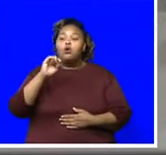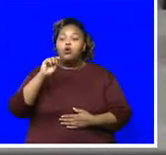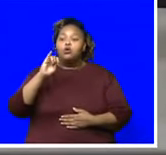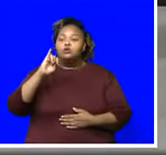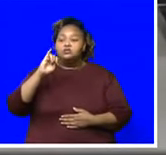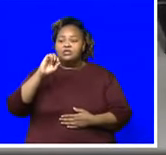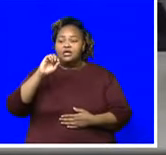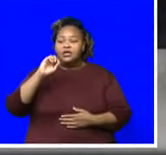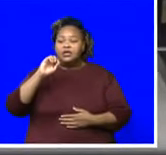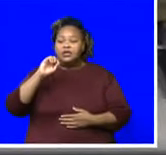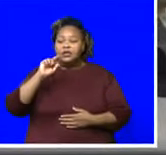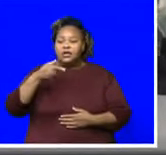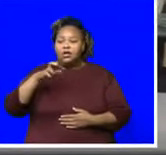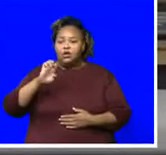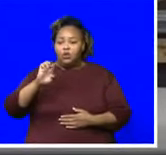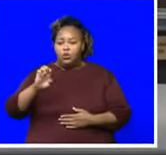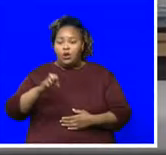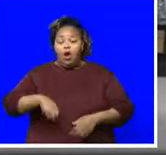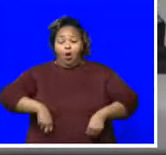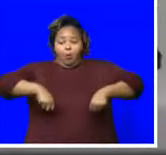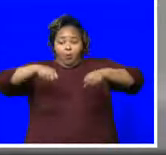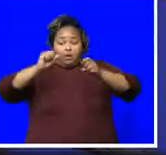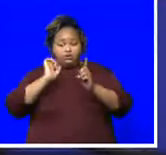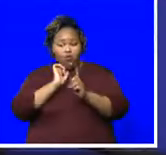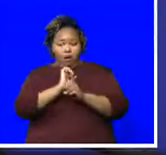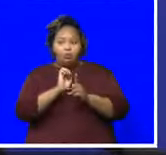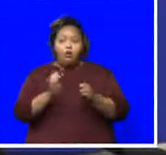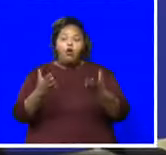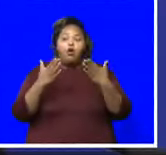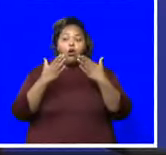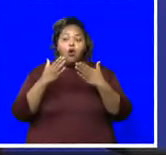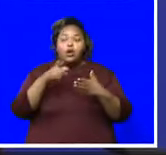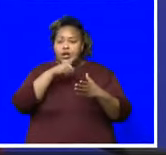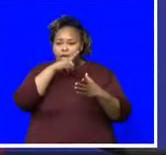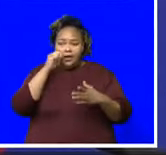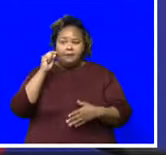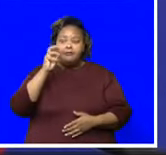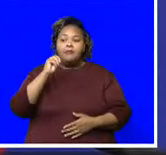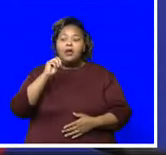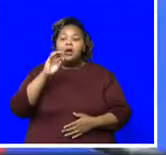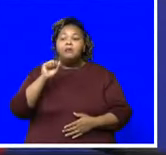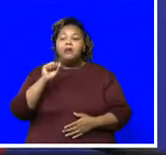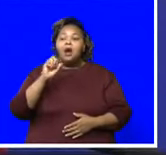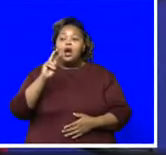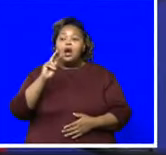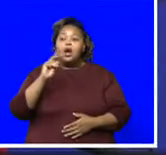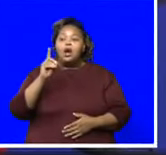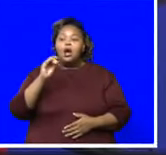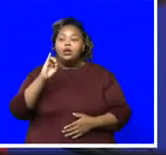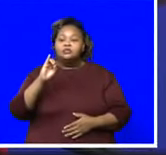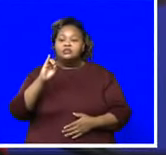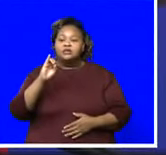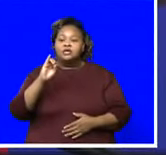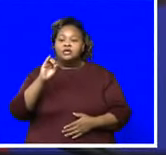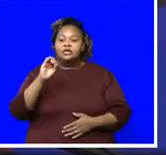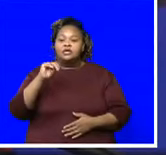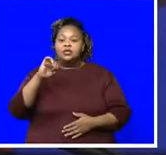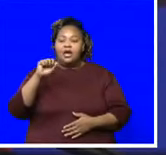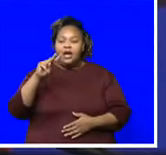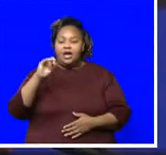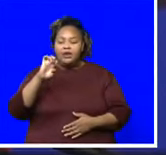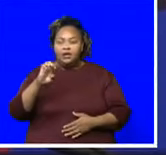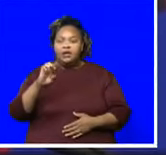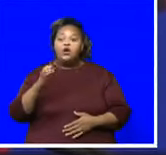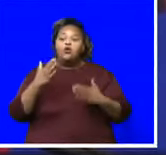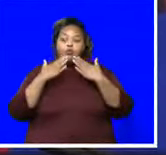Sabelo Matsinane ubonge kakhulu. What basically is that, preferred trader status? When you're taking your stuff or your goods